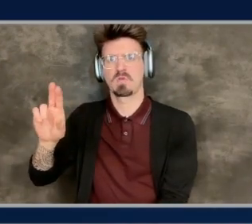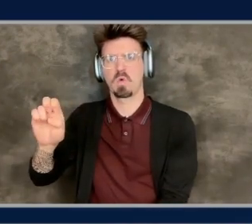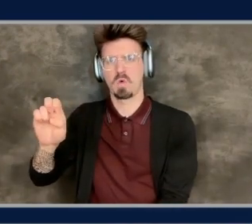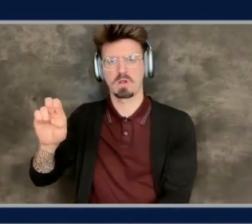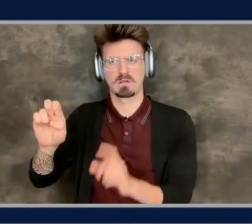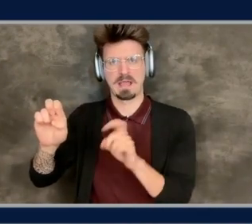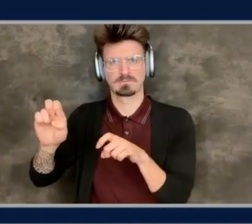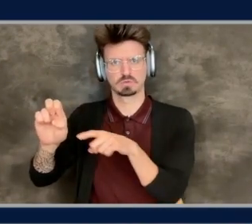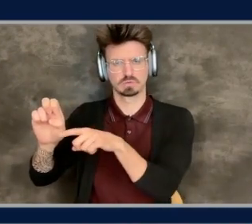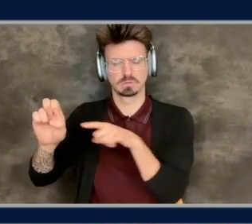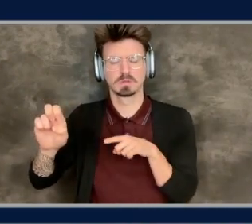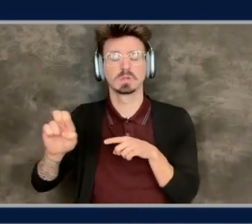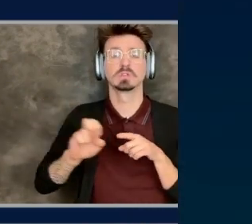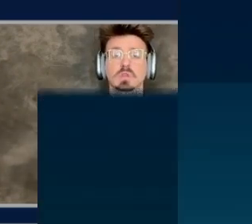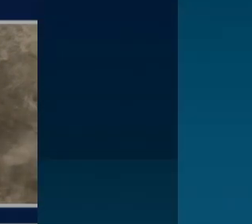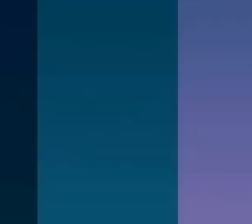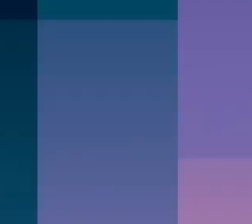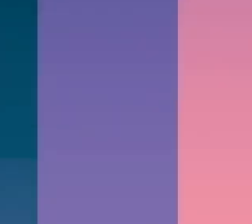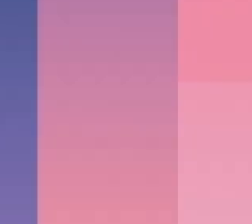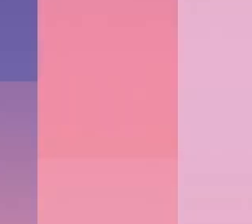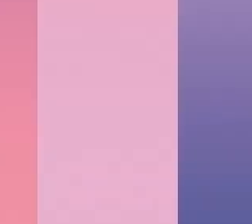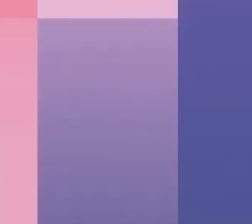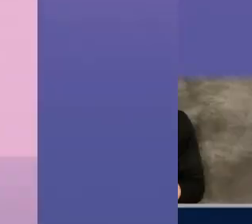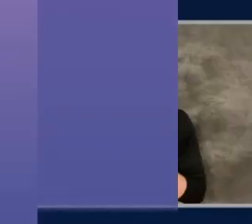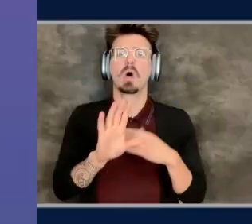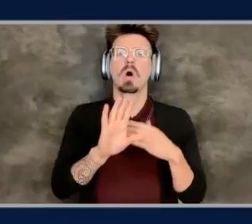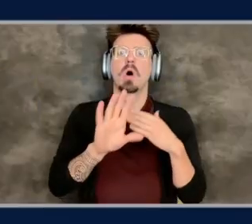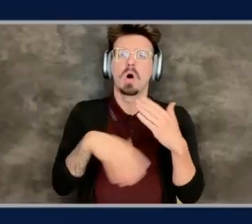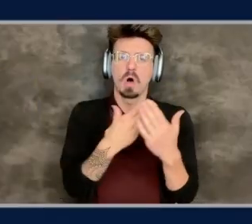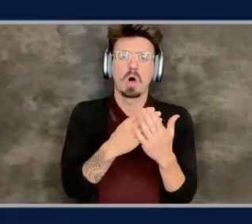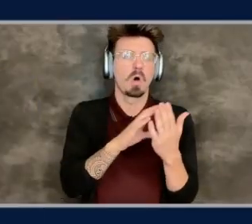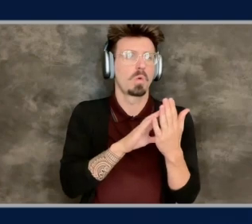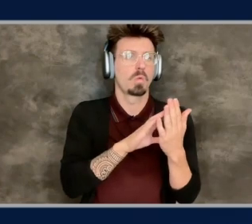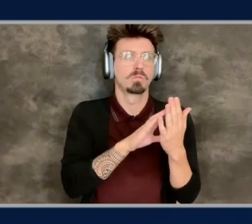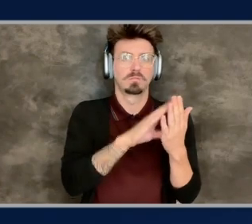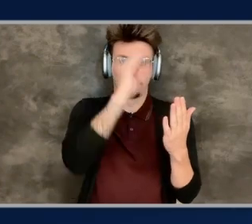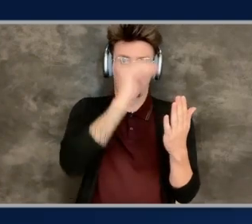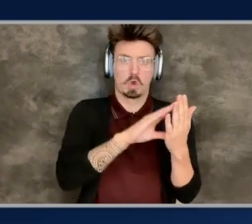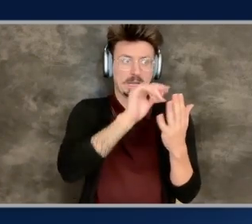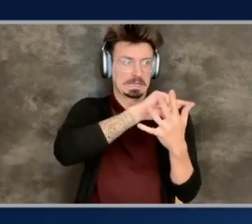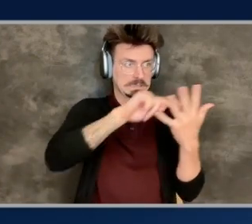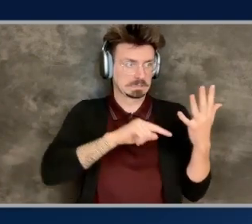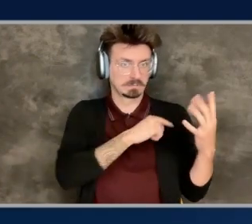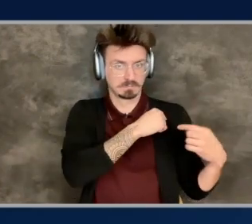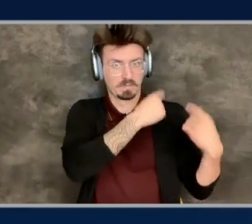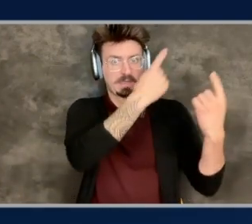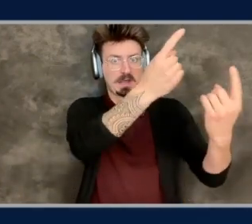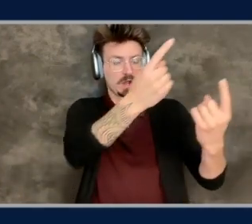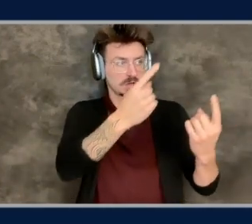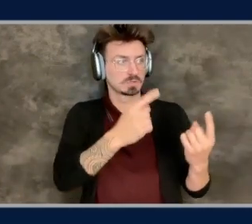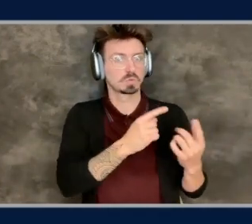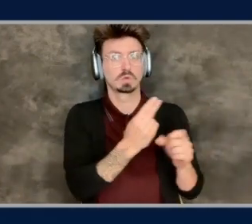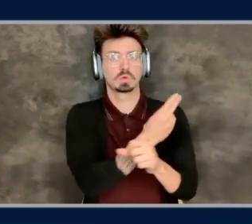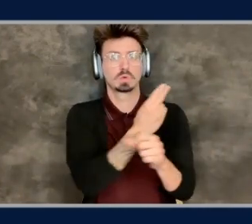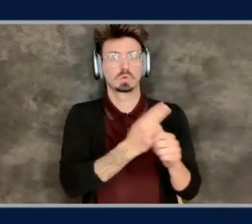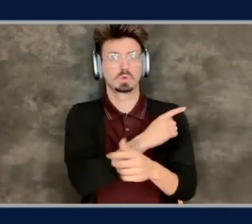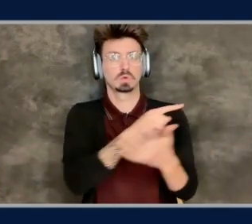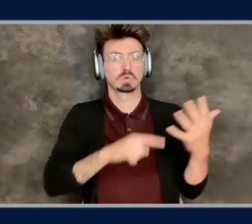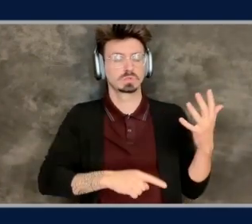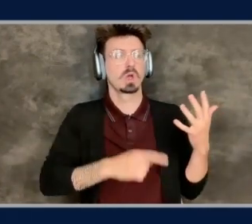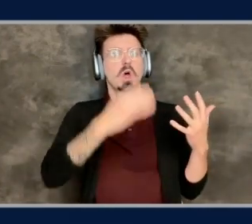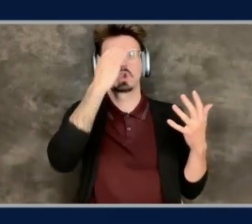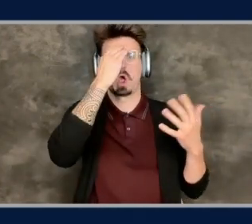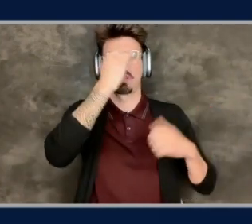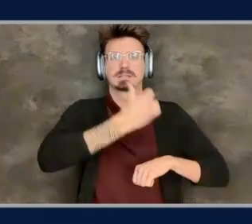like we apply all our learnings that we have gained over the years and use those curated knowledge base to guide this